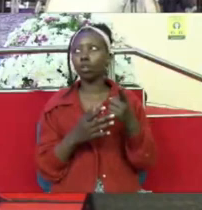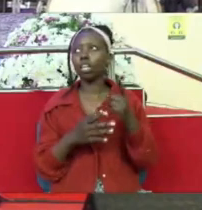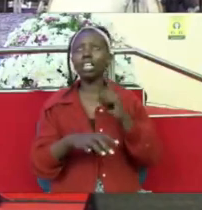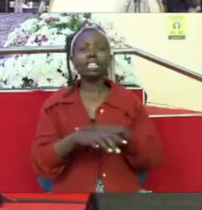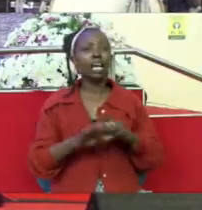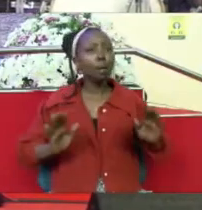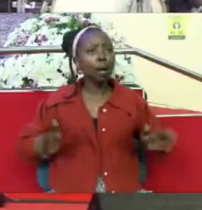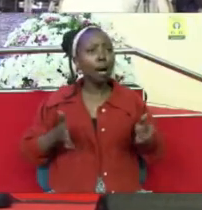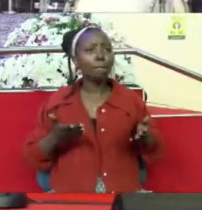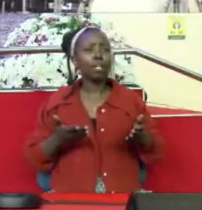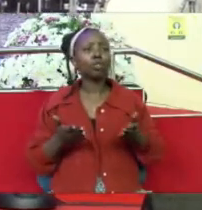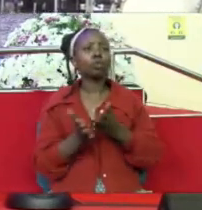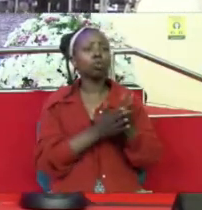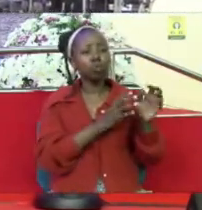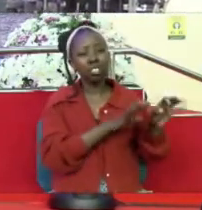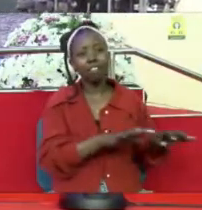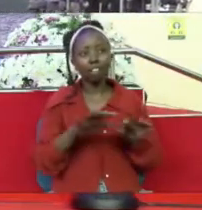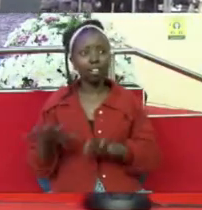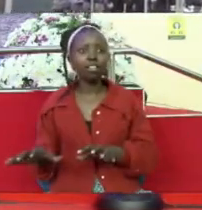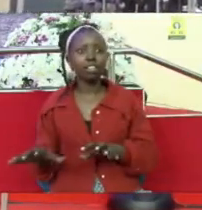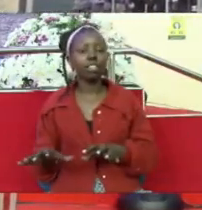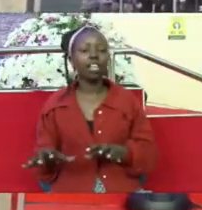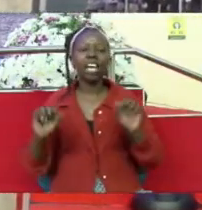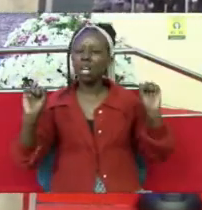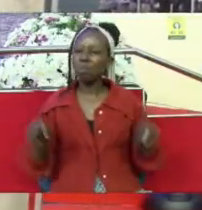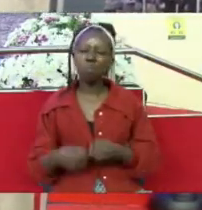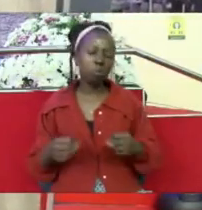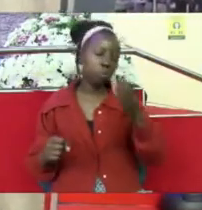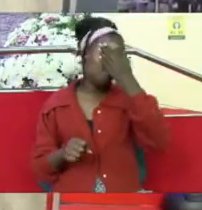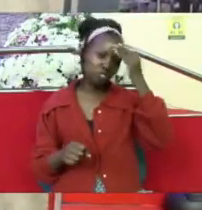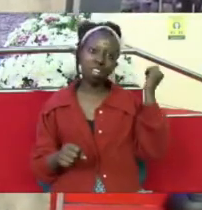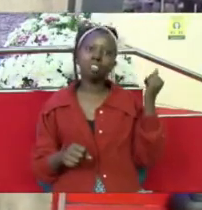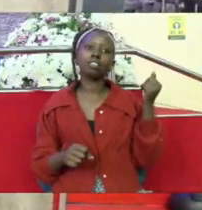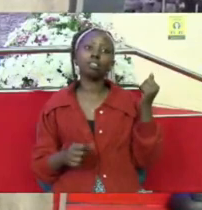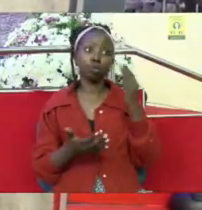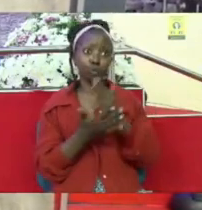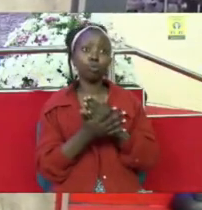under pressure. Ikifanyika chini ya msukumo. Hauwezi sahau. You cannot forget.